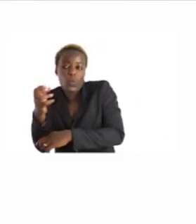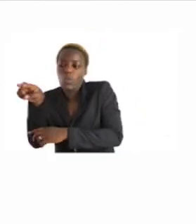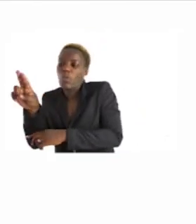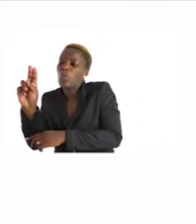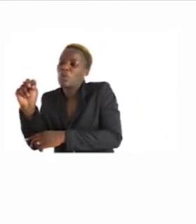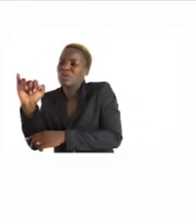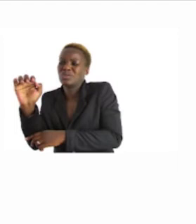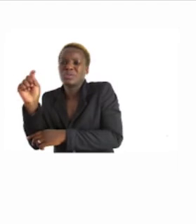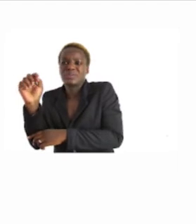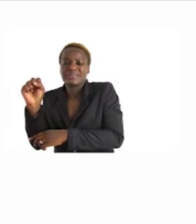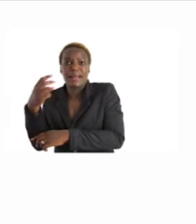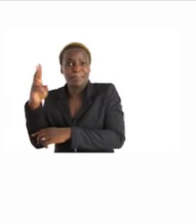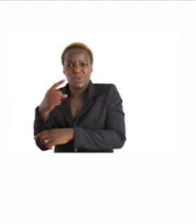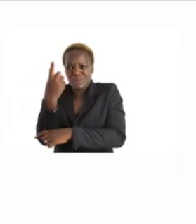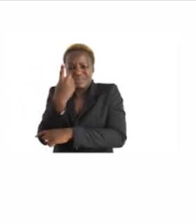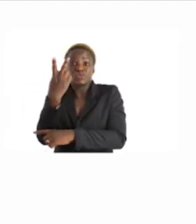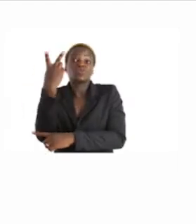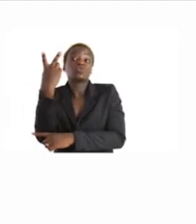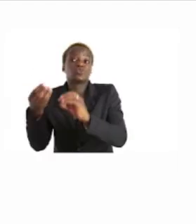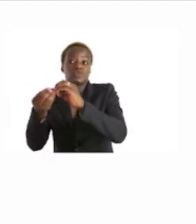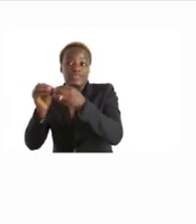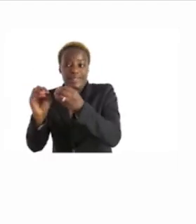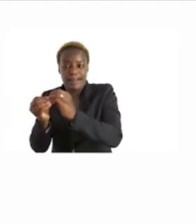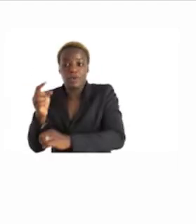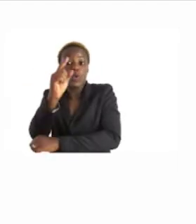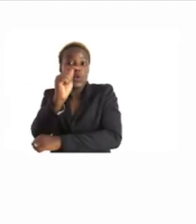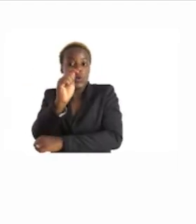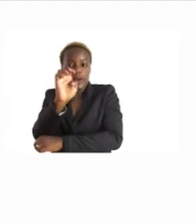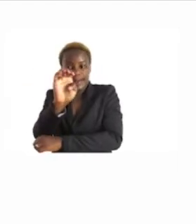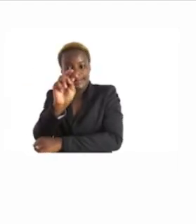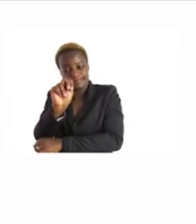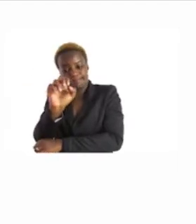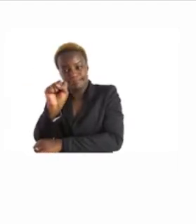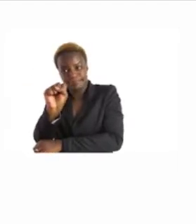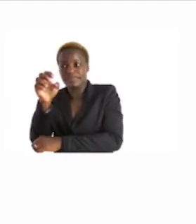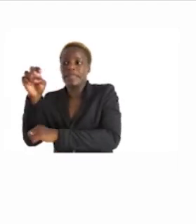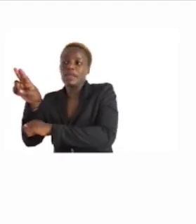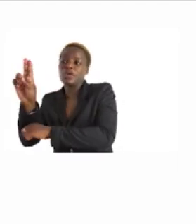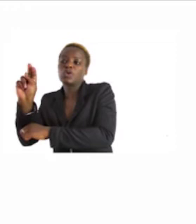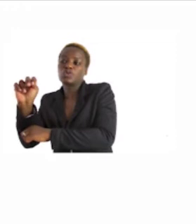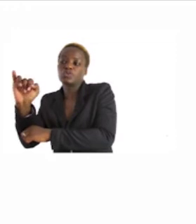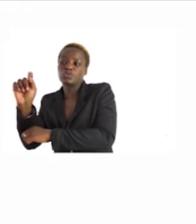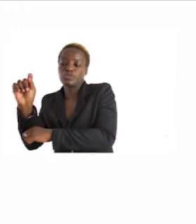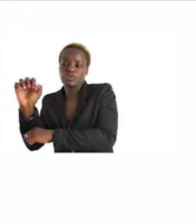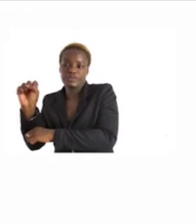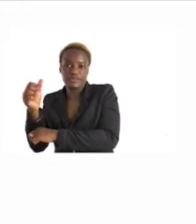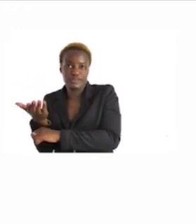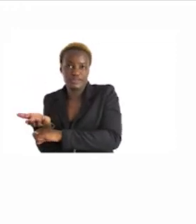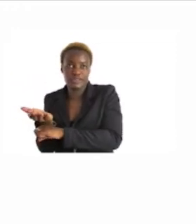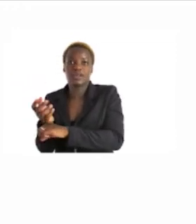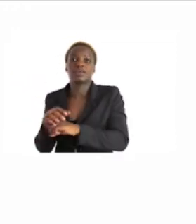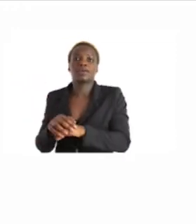2 numbers there. It's only tens and the units. So the place for the fourth is